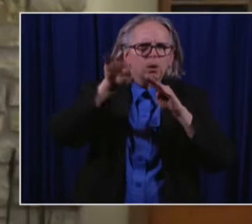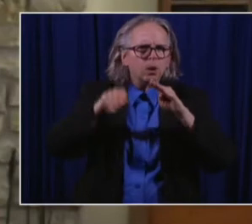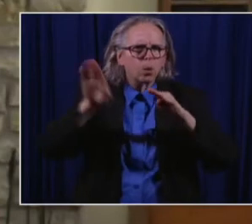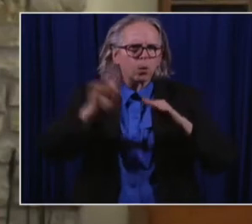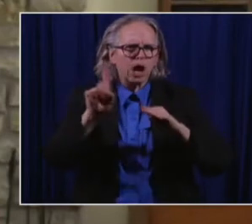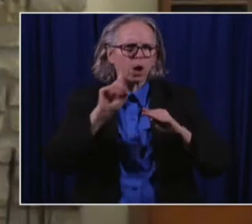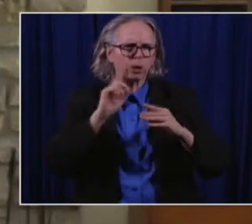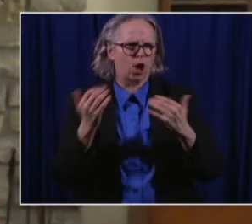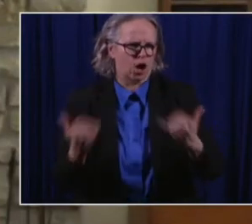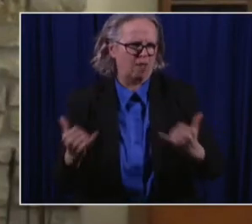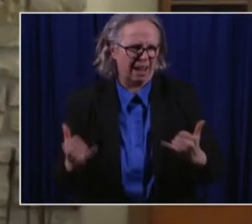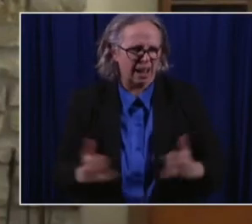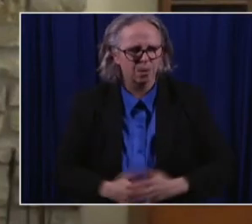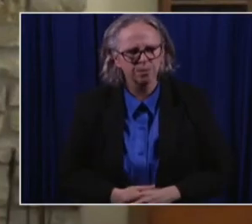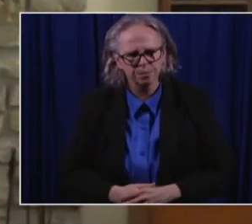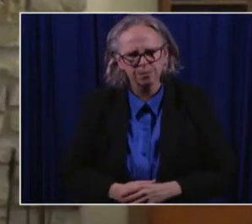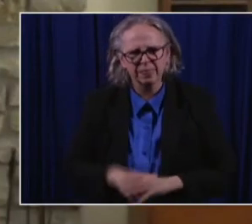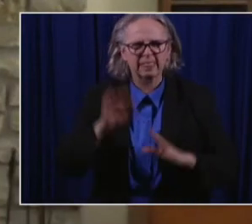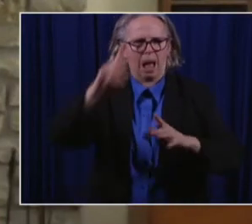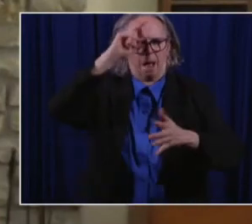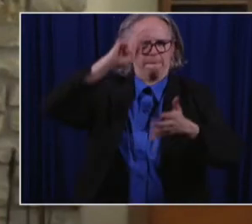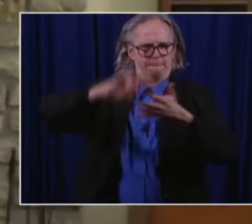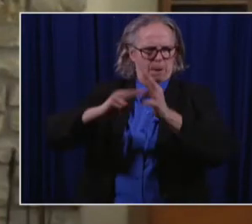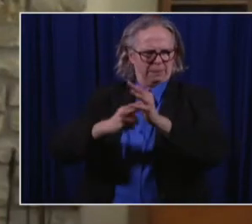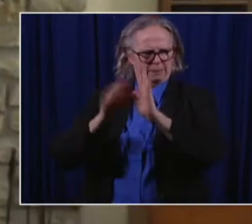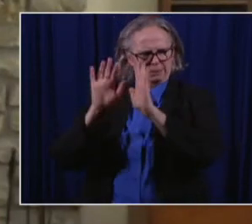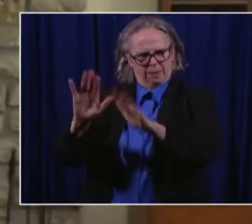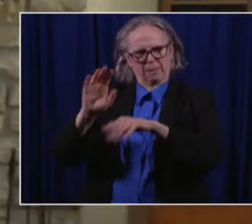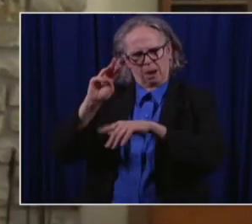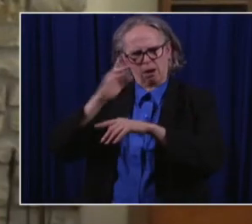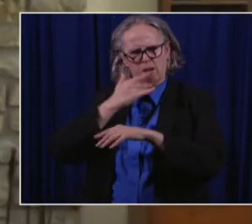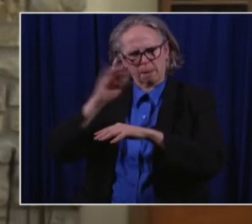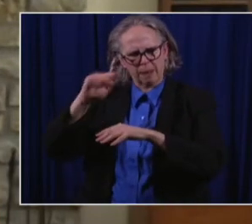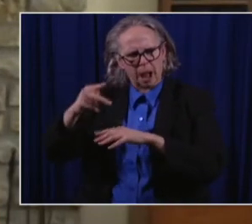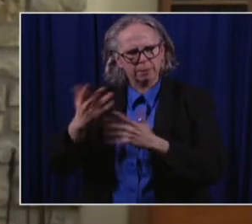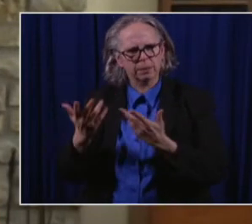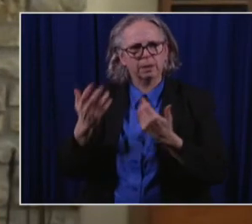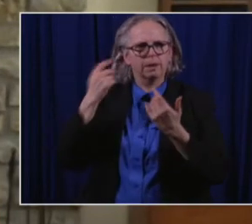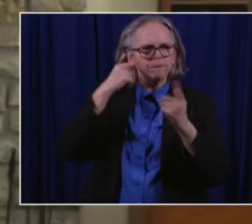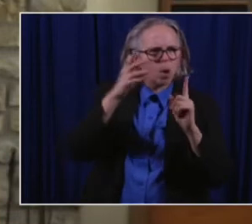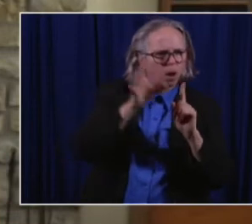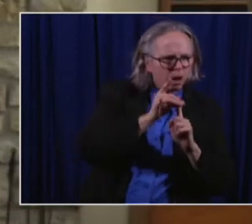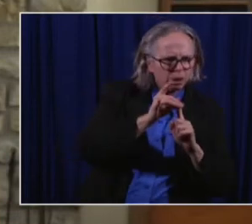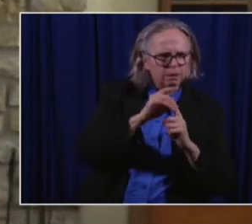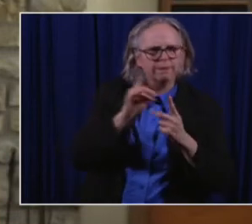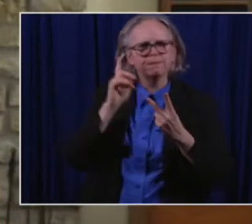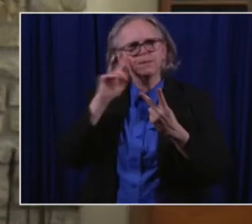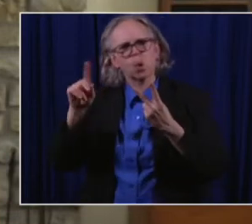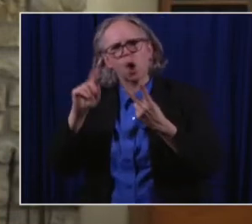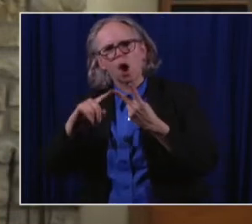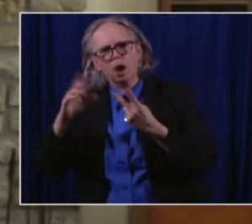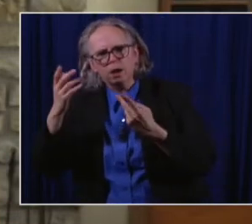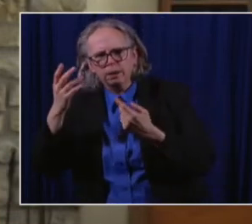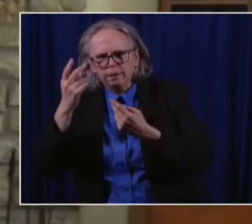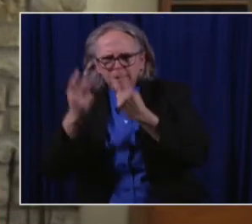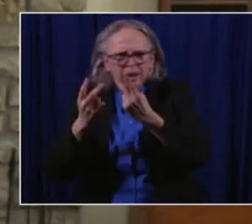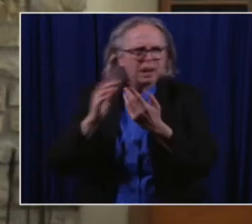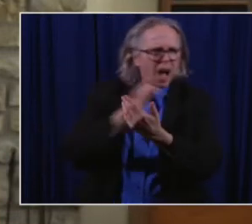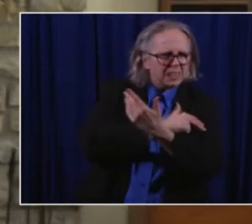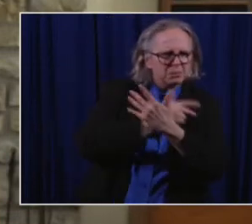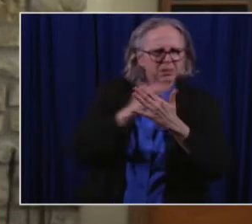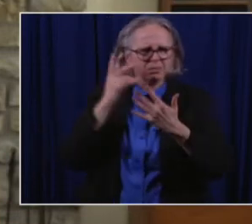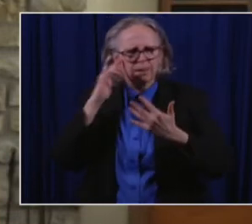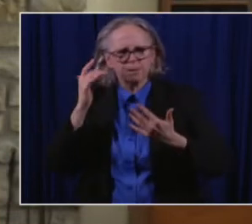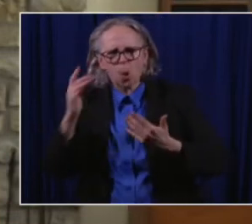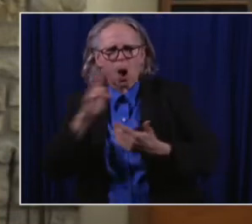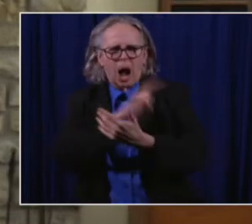What's the trend in cases? What's the trend in outpatient visits, emergency visits, new hospital admissions? All those are trending. This is all